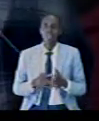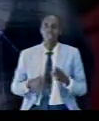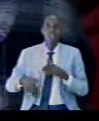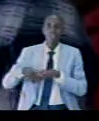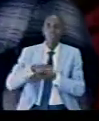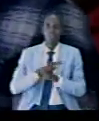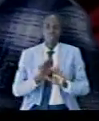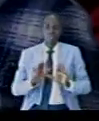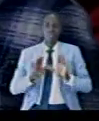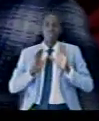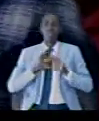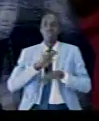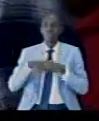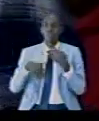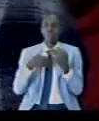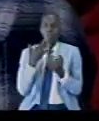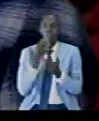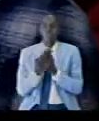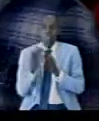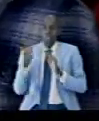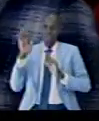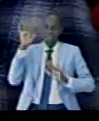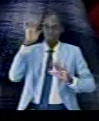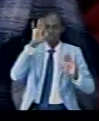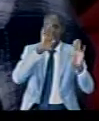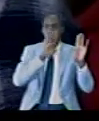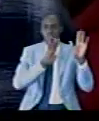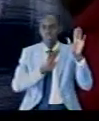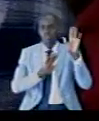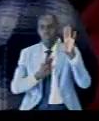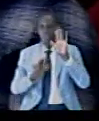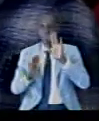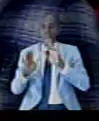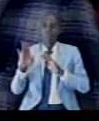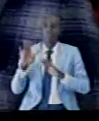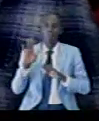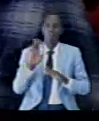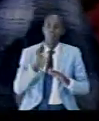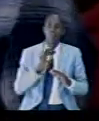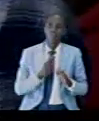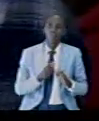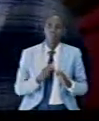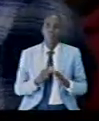over fear and all anxiety,